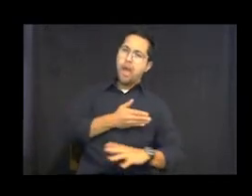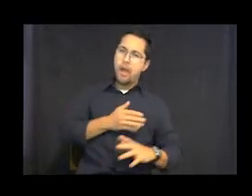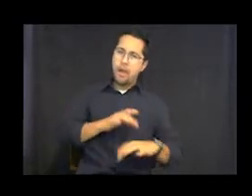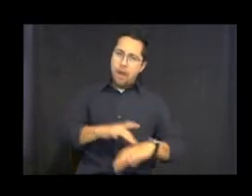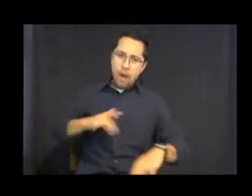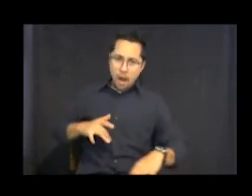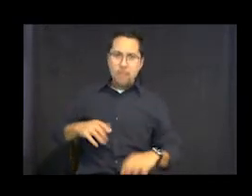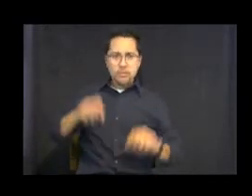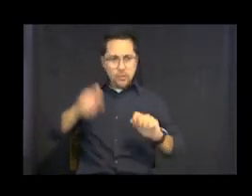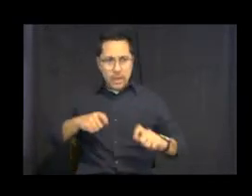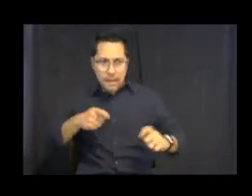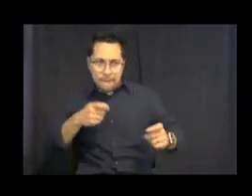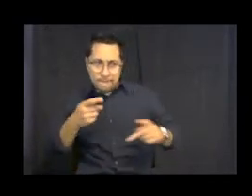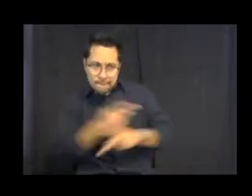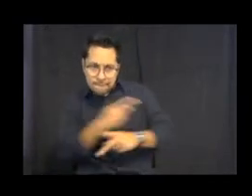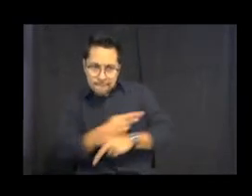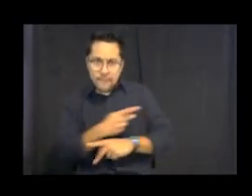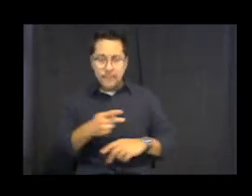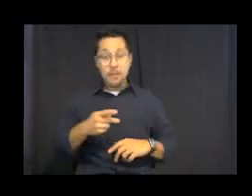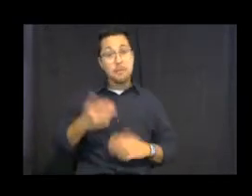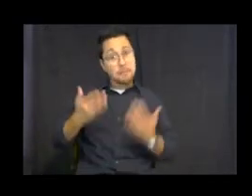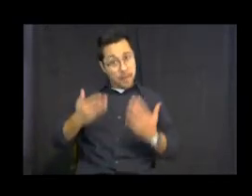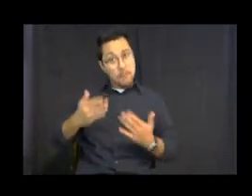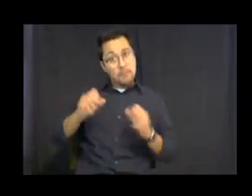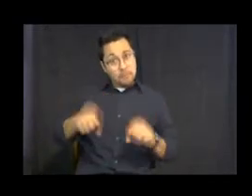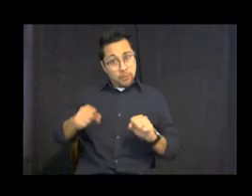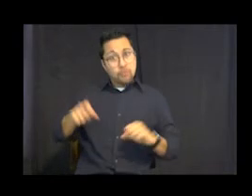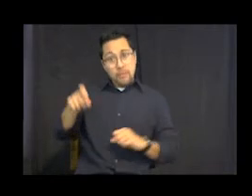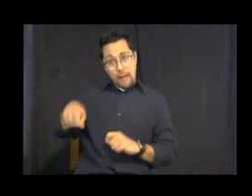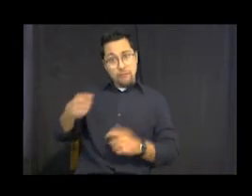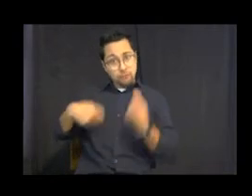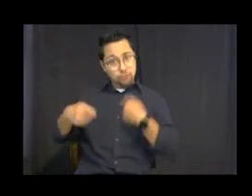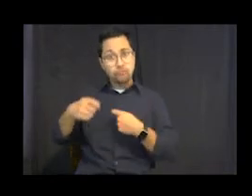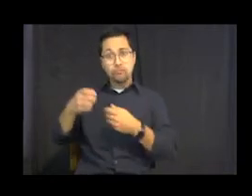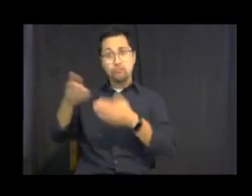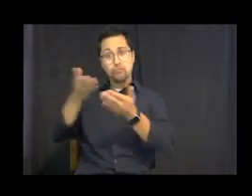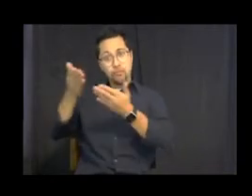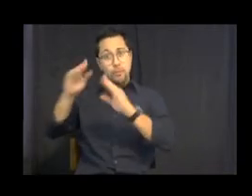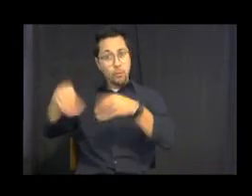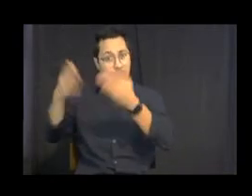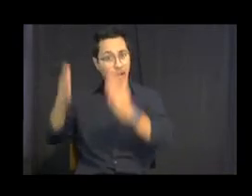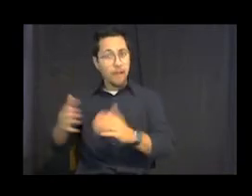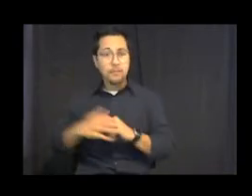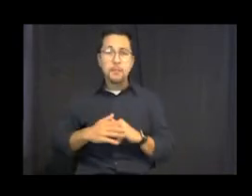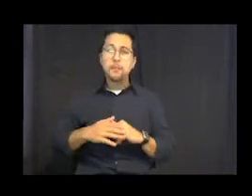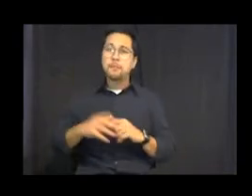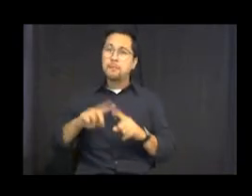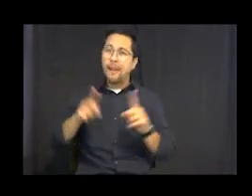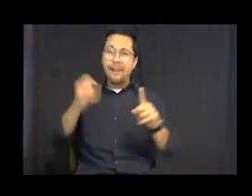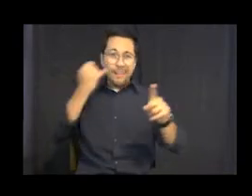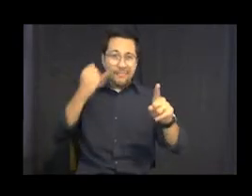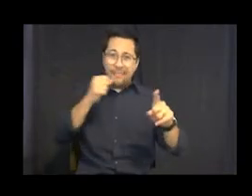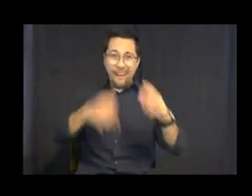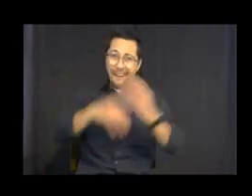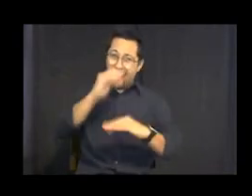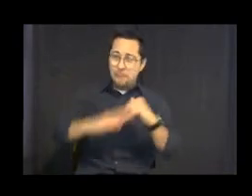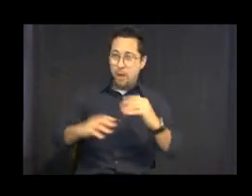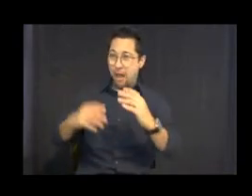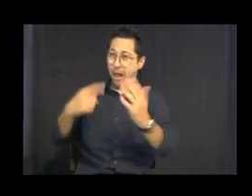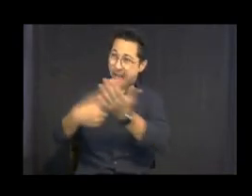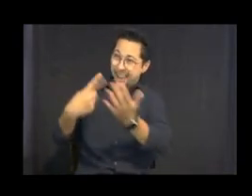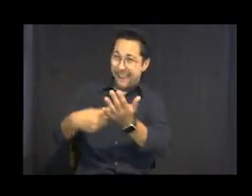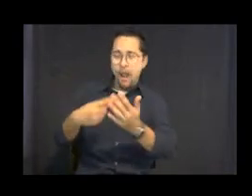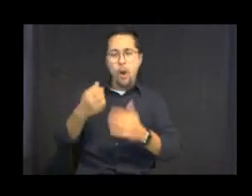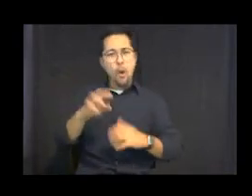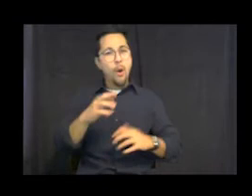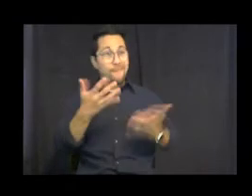nip it in the bud. And it may be that you do need to change your service provider. If they're not comfortable enough with doing that, or if we've